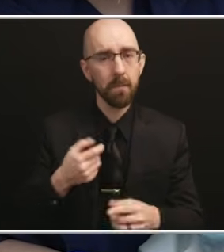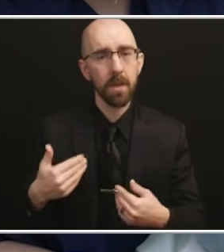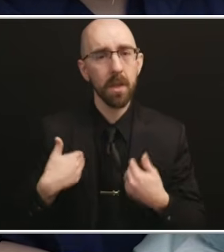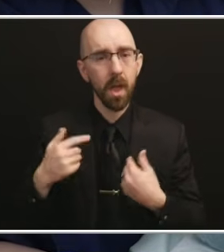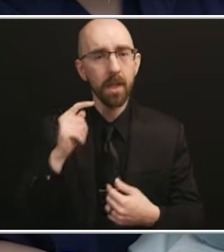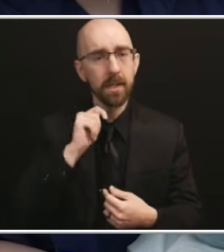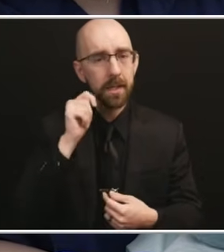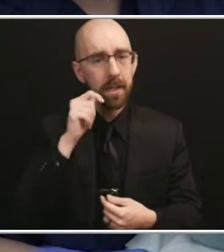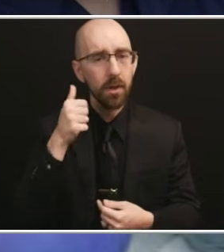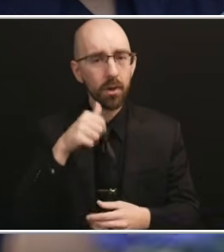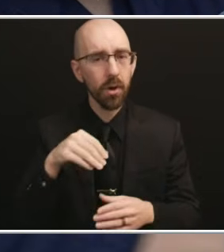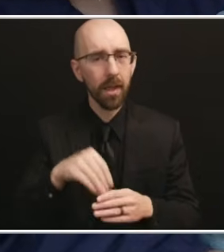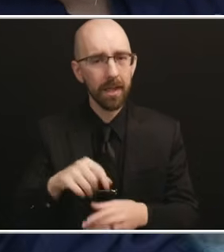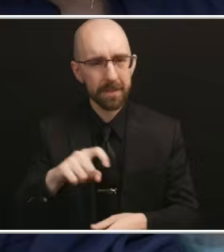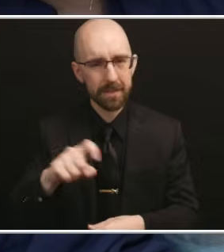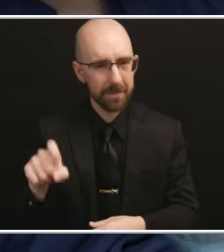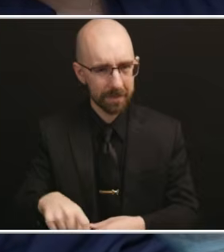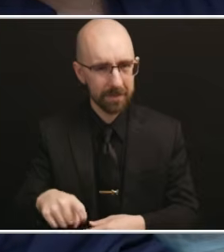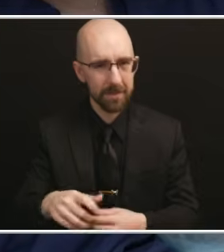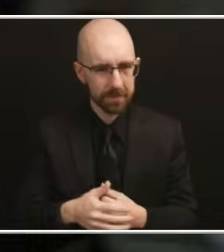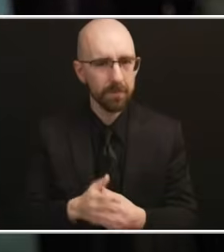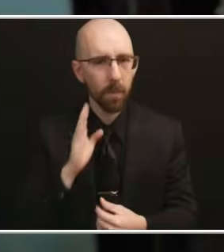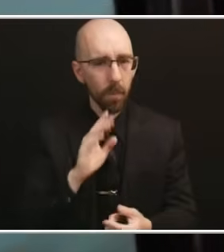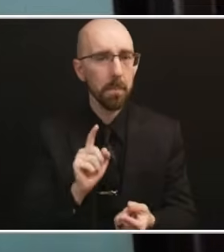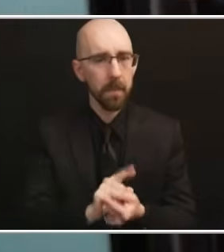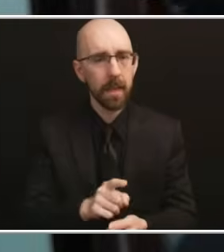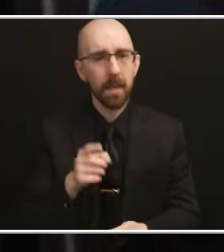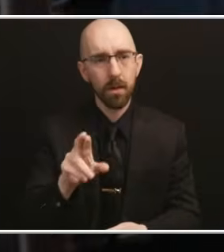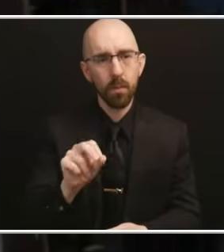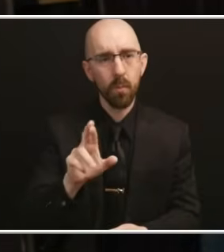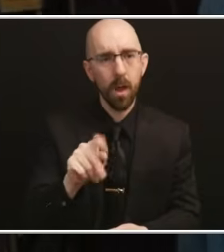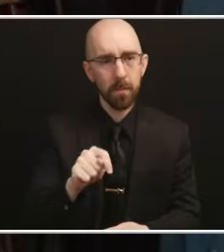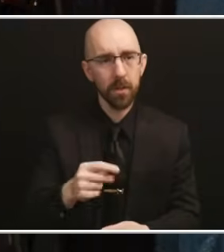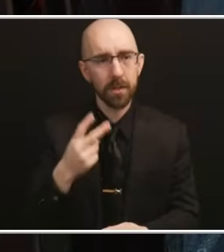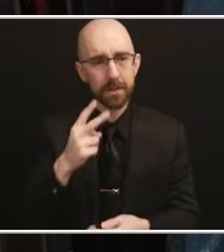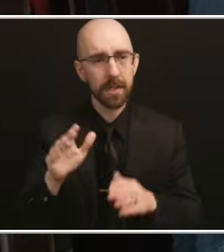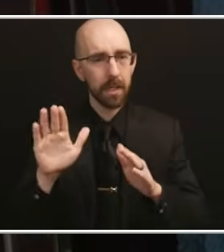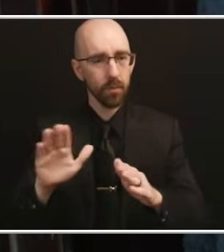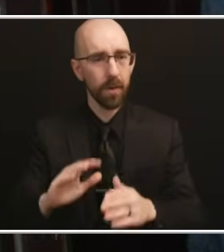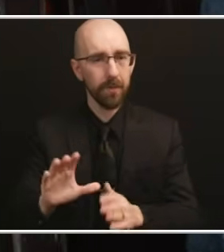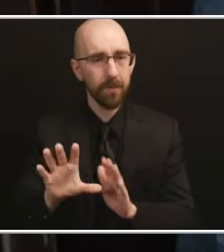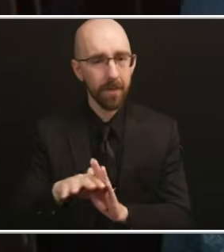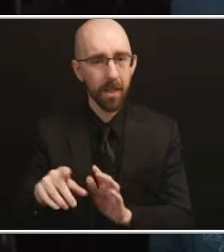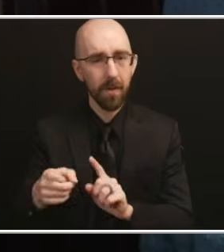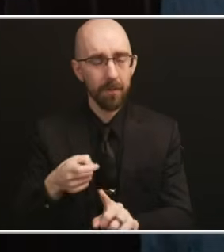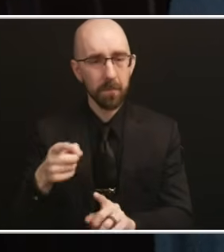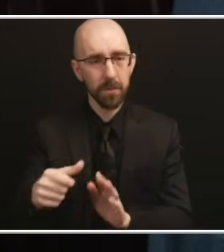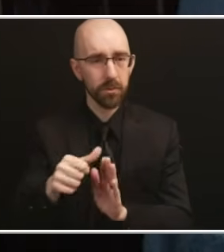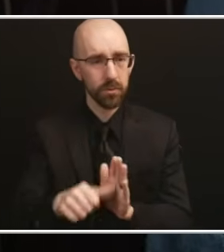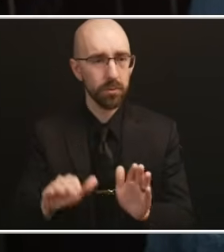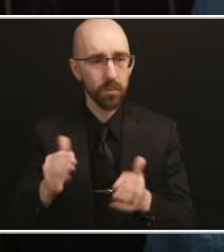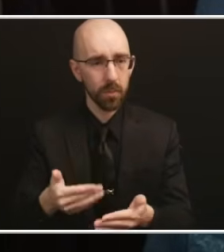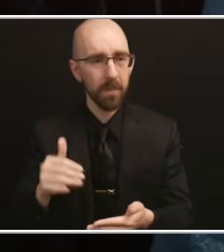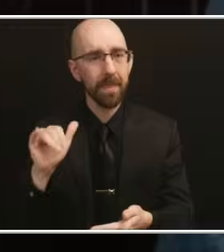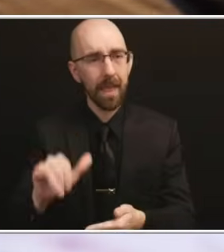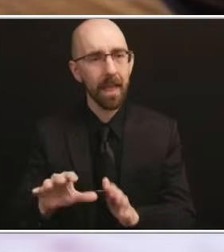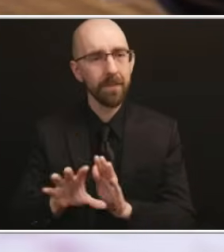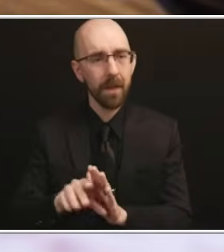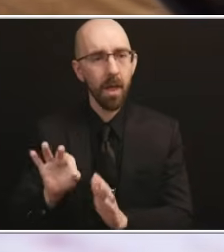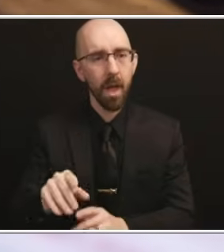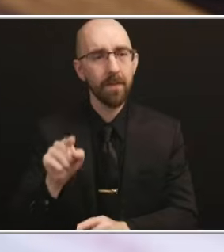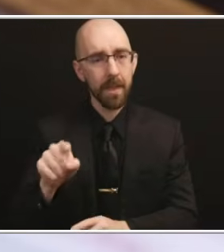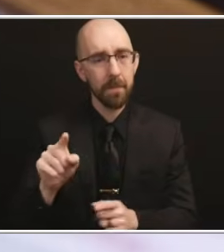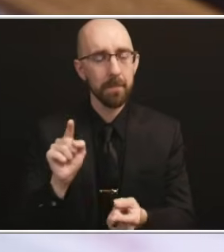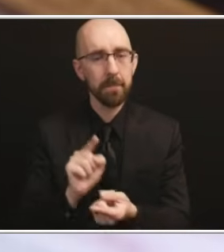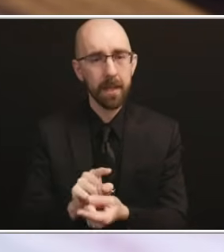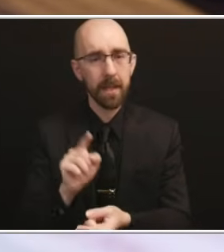in Texas, a teenage girl. You're going to meet Robert, see this incredible video from in the surgery room. That is video of him meeting his